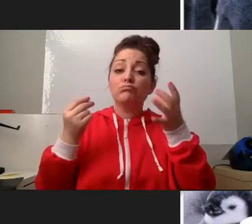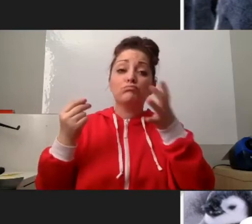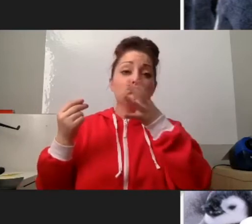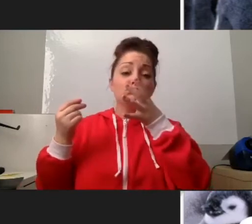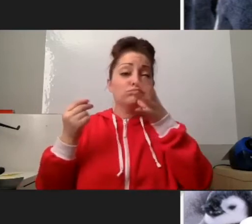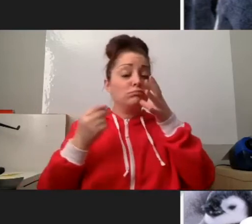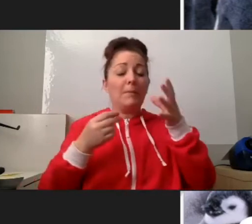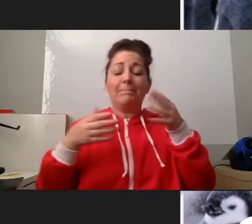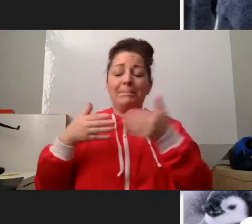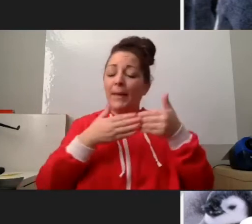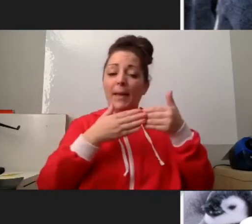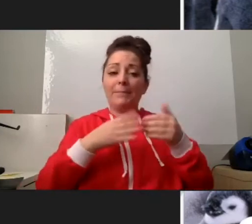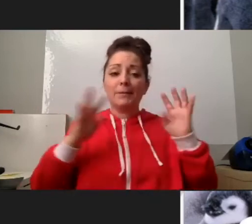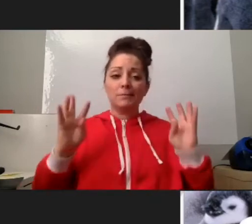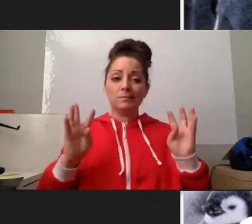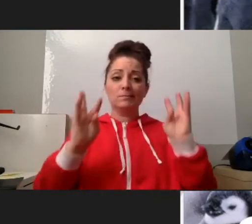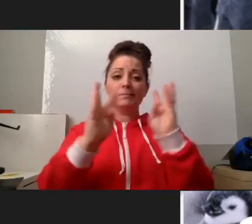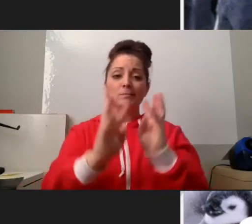Instead,